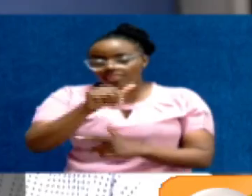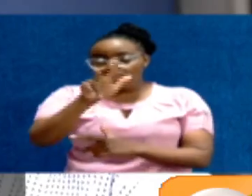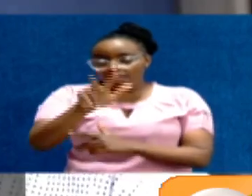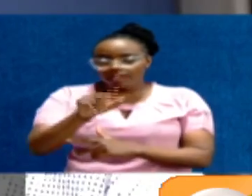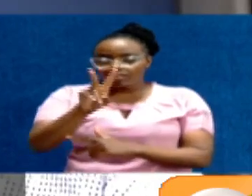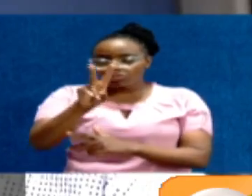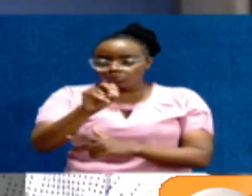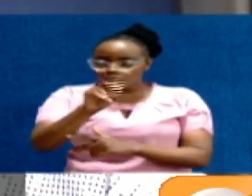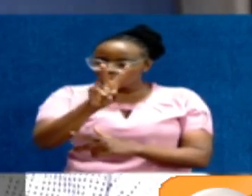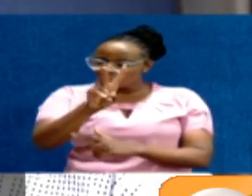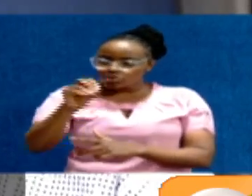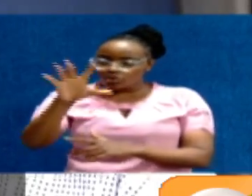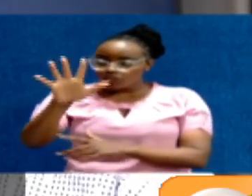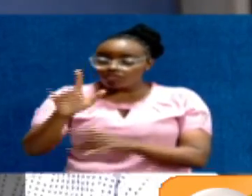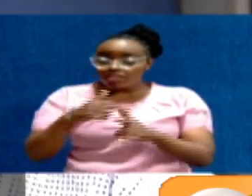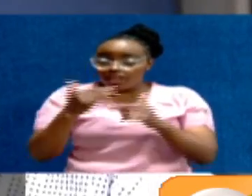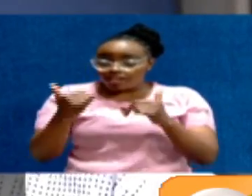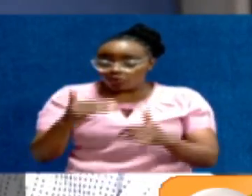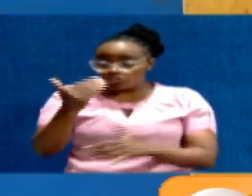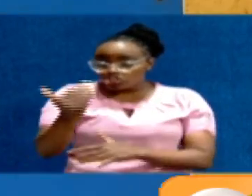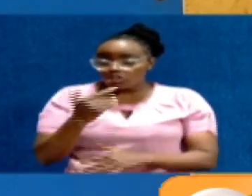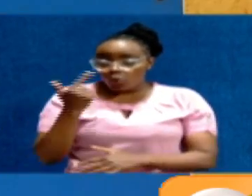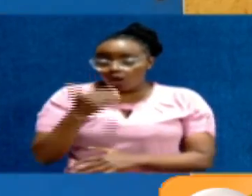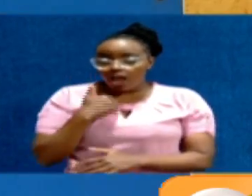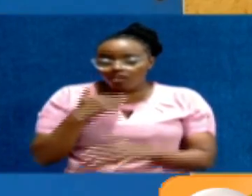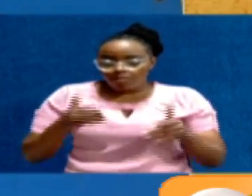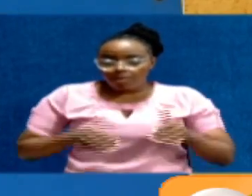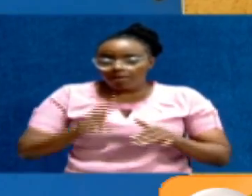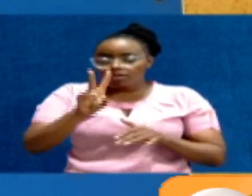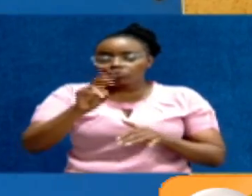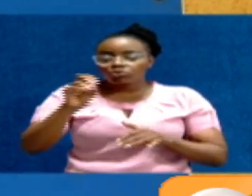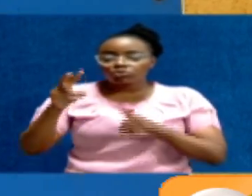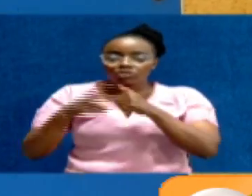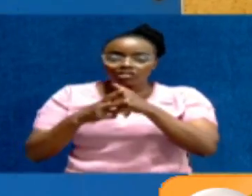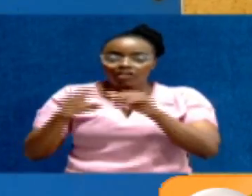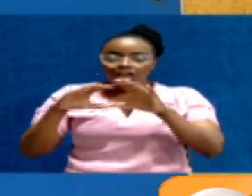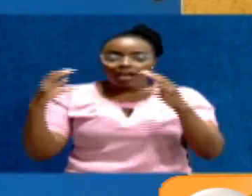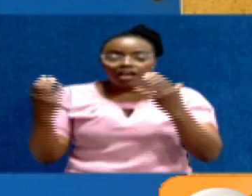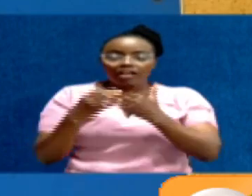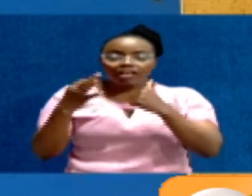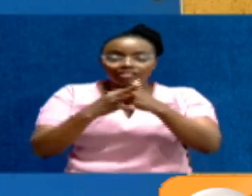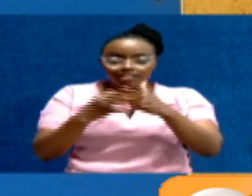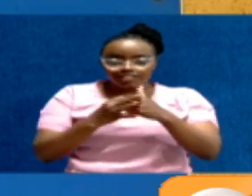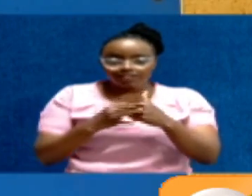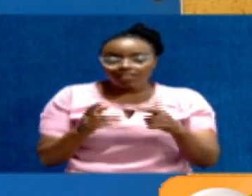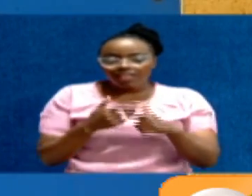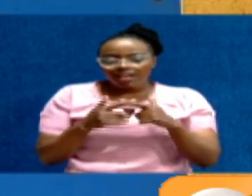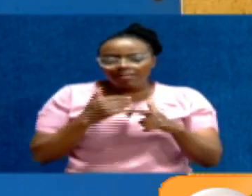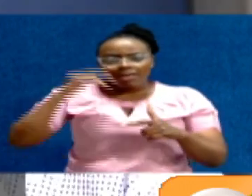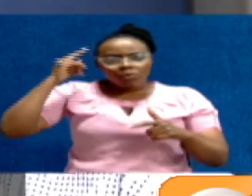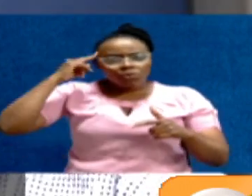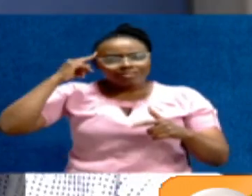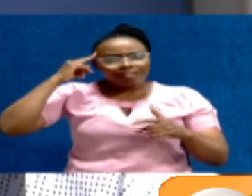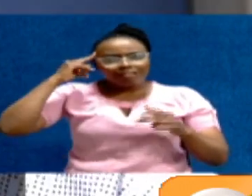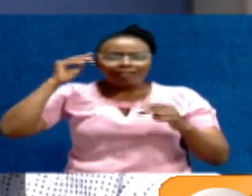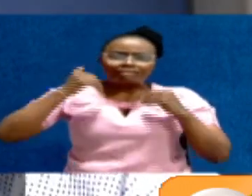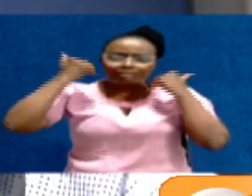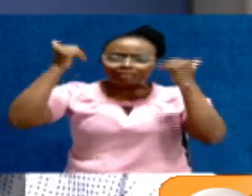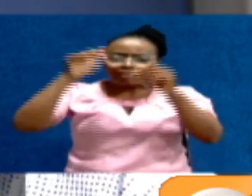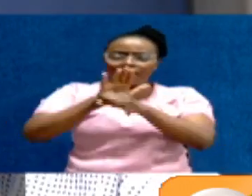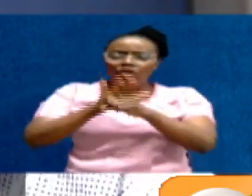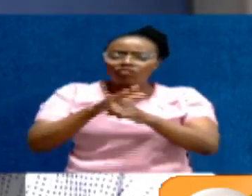205, wa mwenye saa niko naye ni wa 07, ako class 8. Sasa nilikuwa na mafikira sababu